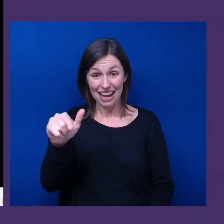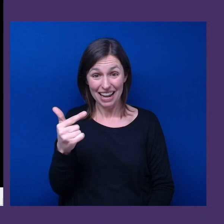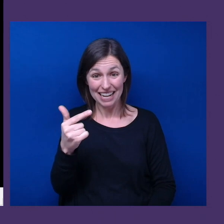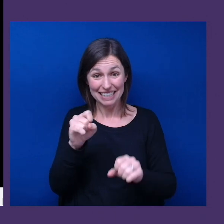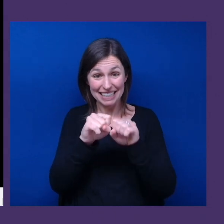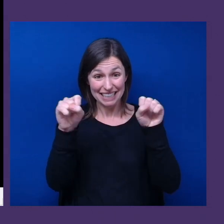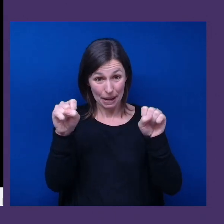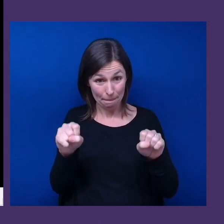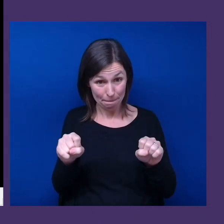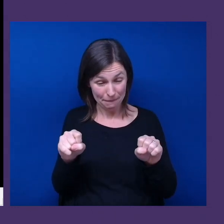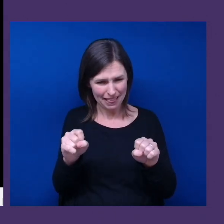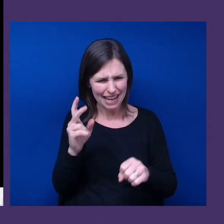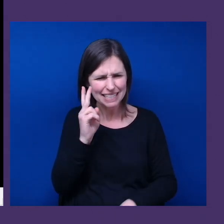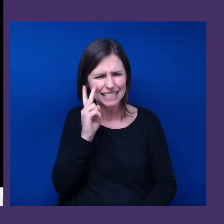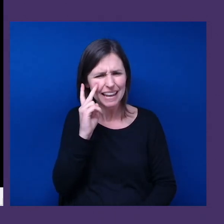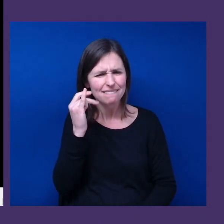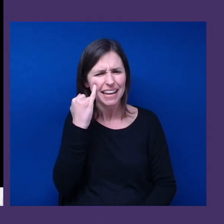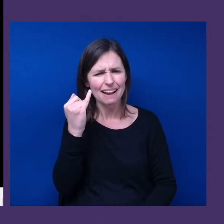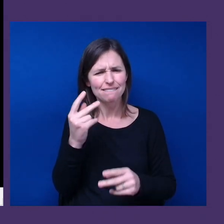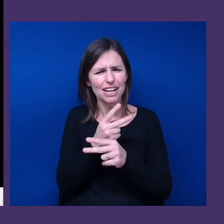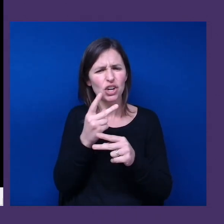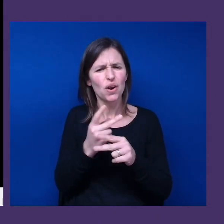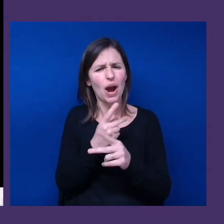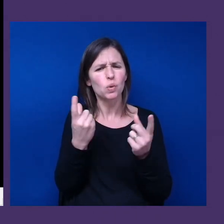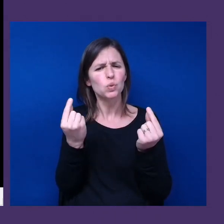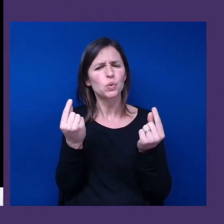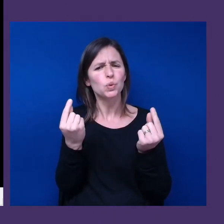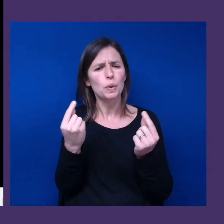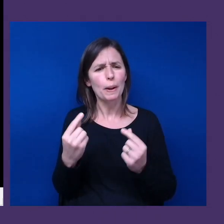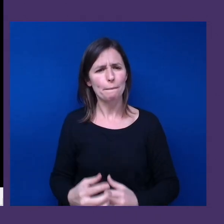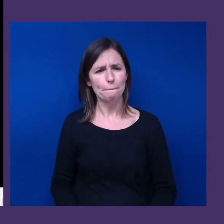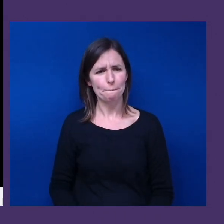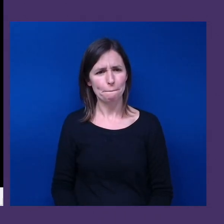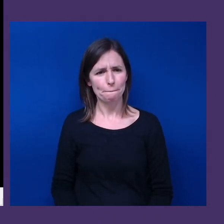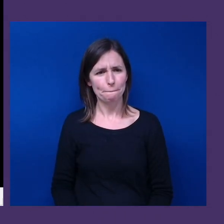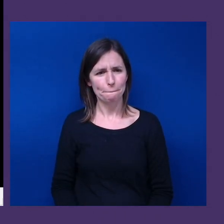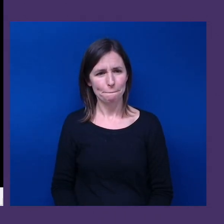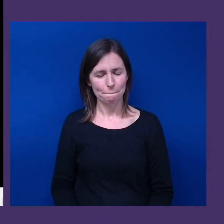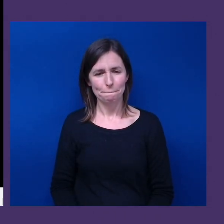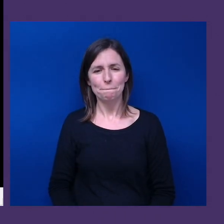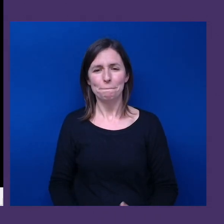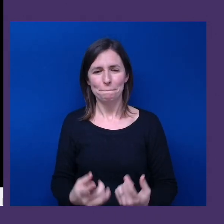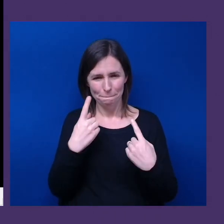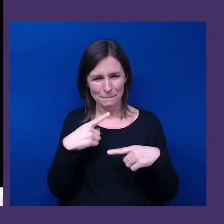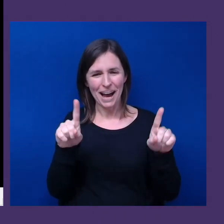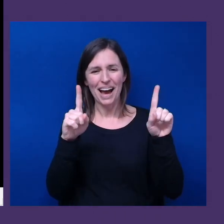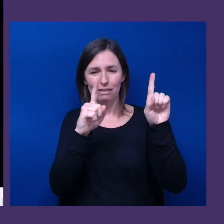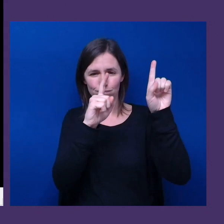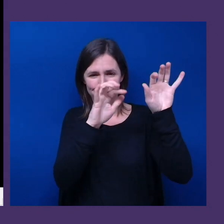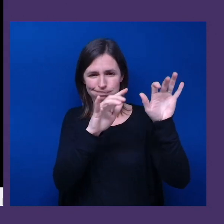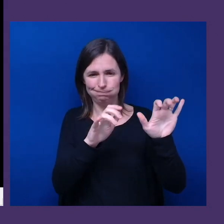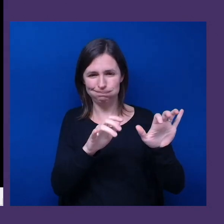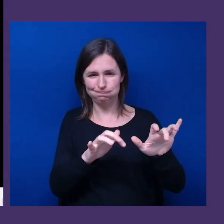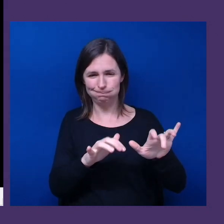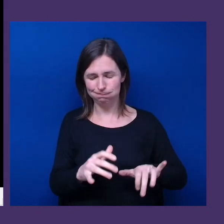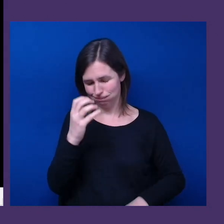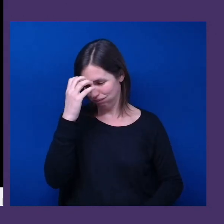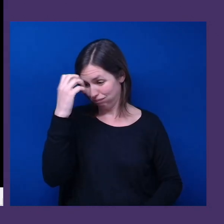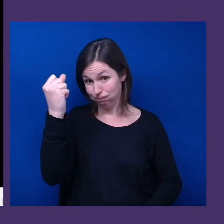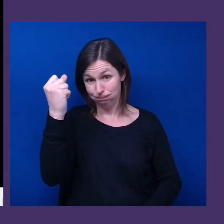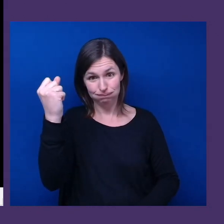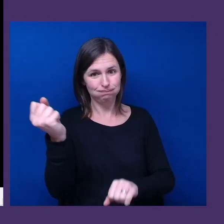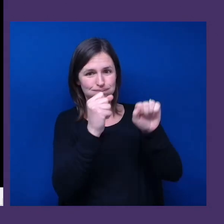can figure out how to enter this bill of lading. And there it goes. It has remembered everything that it read on